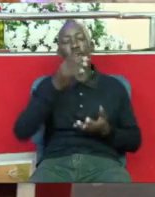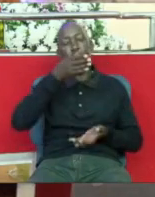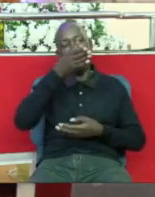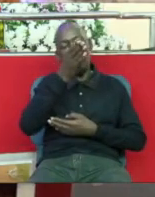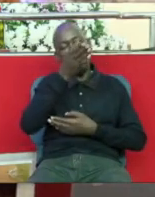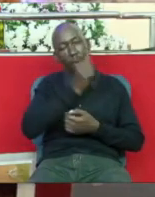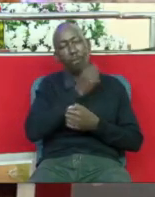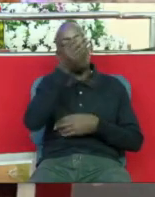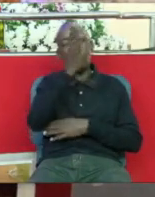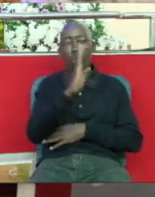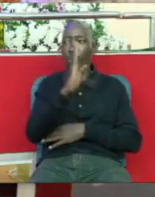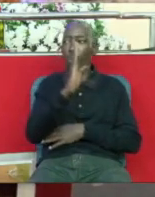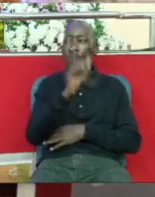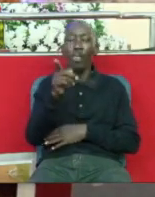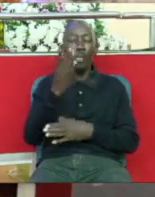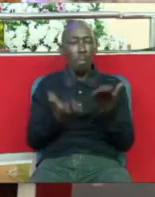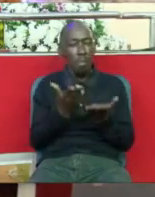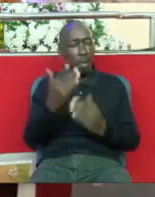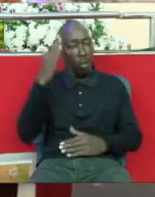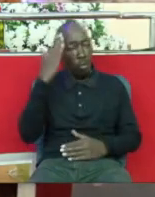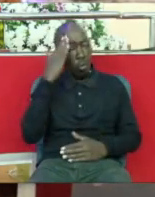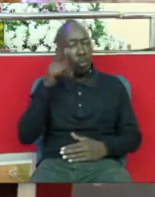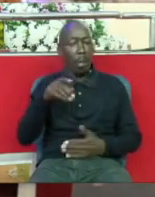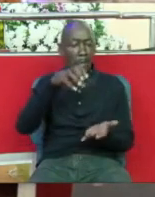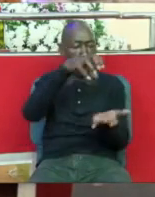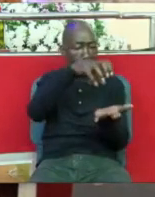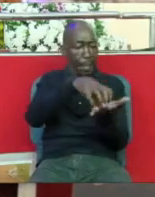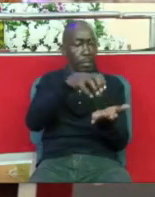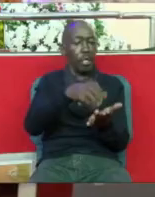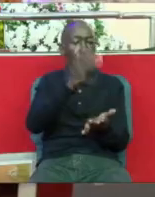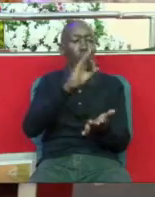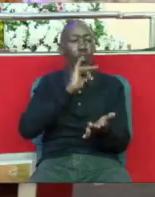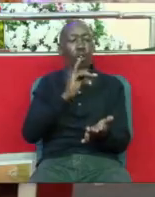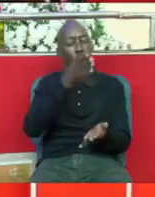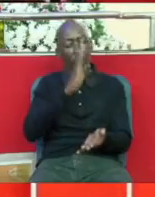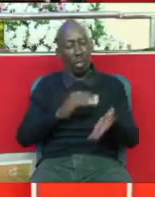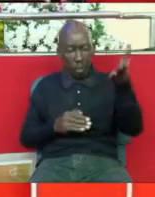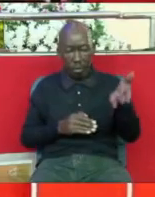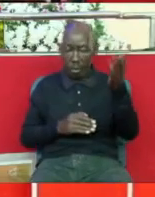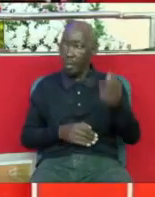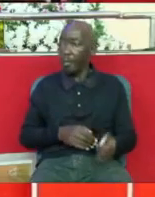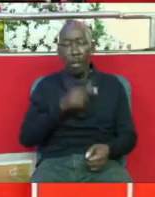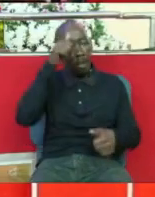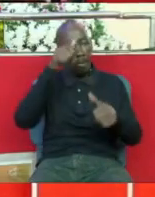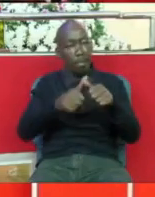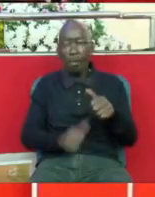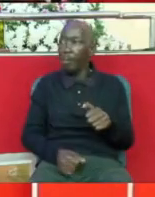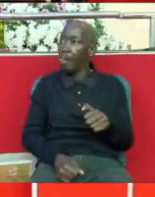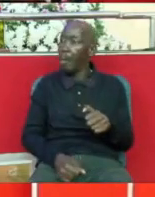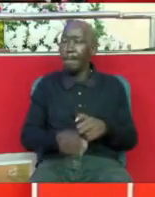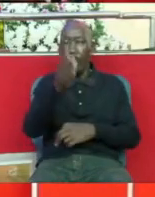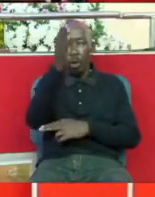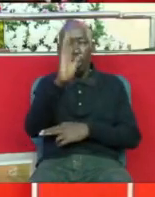wake Bwana. That they may know that's the presence of God. Wajue kwamba huo ulikuwa ni uwepo wa Bwana. Remember that God